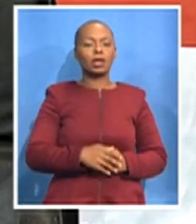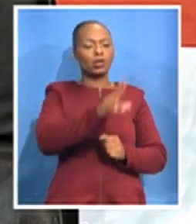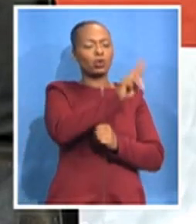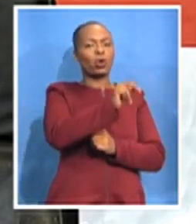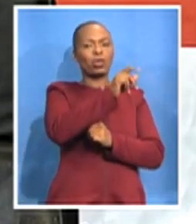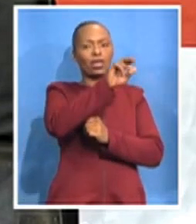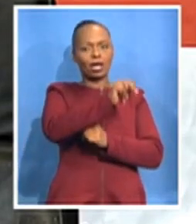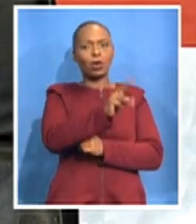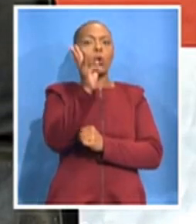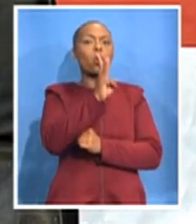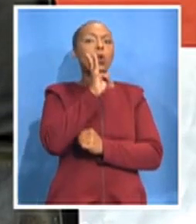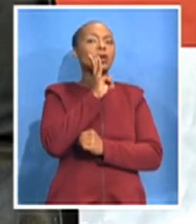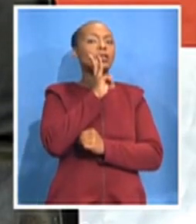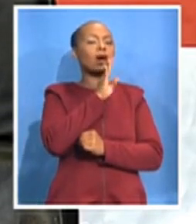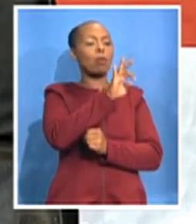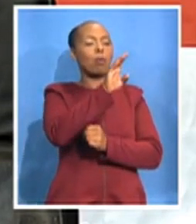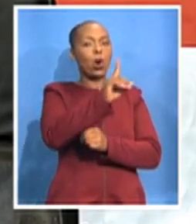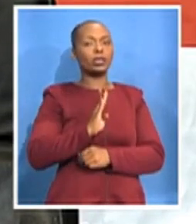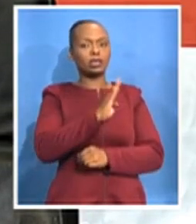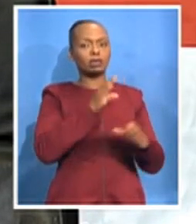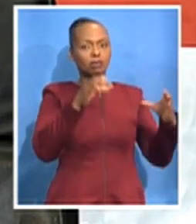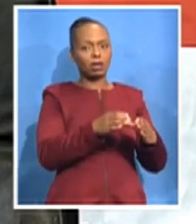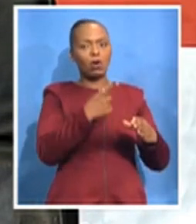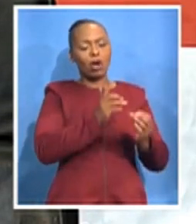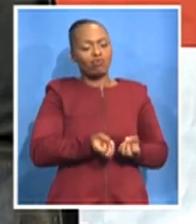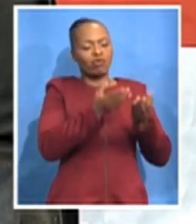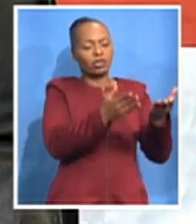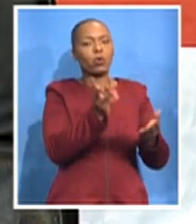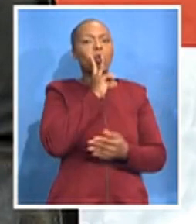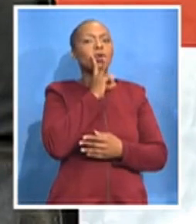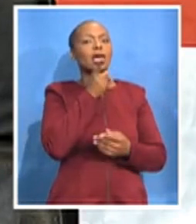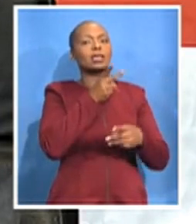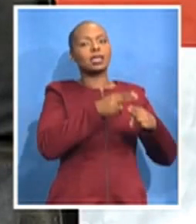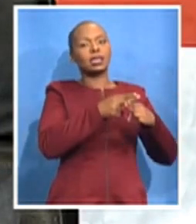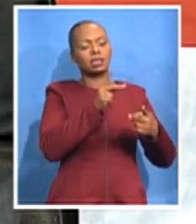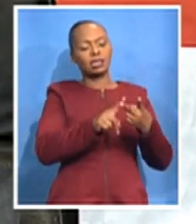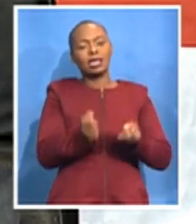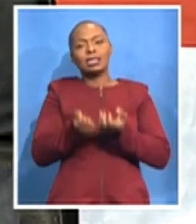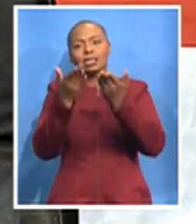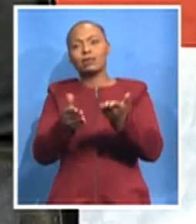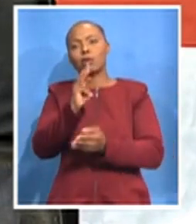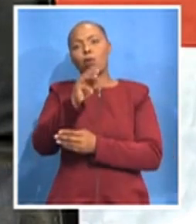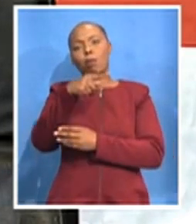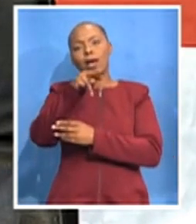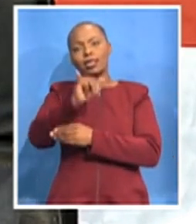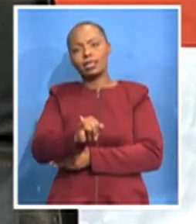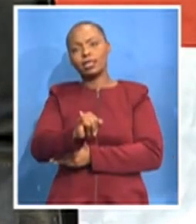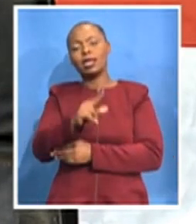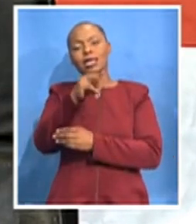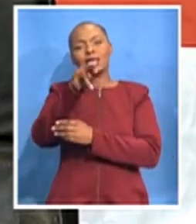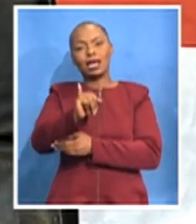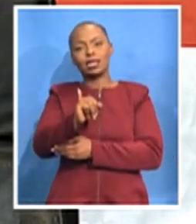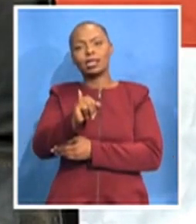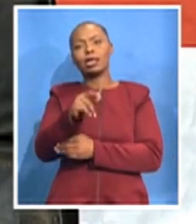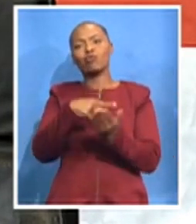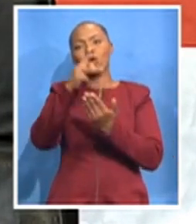for the provision of water and sanitation services in the Mopani Giyane project to LTE Consulting without following